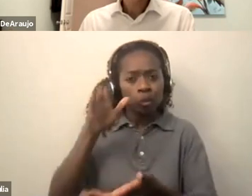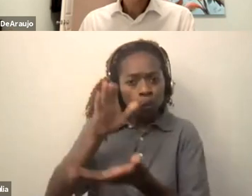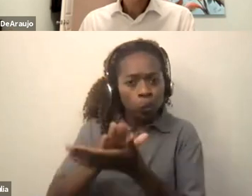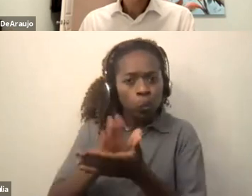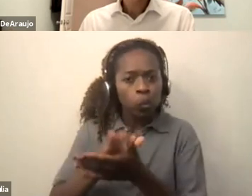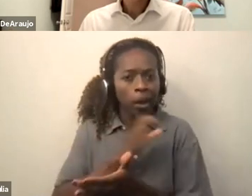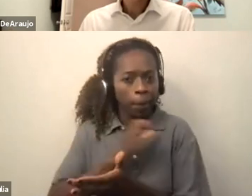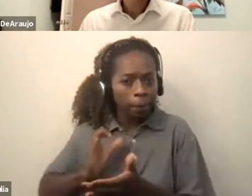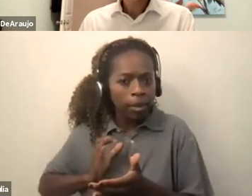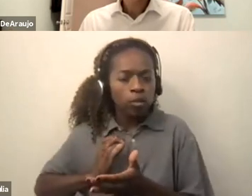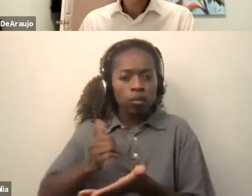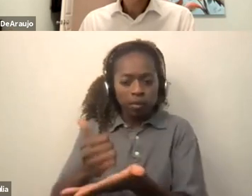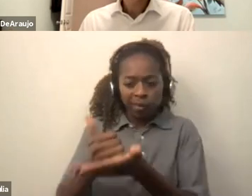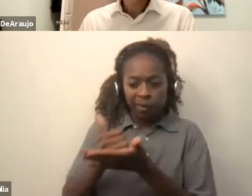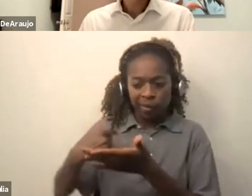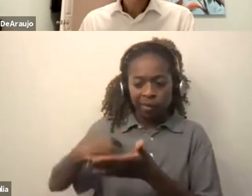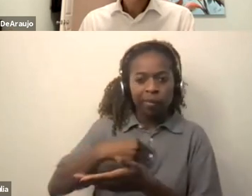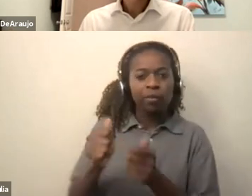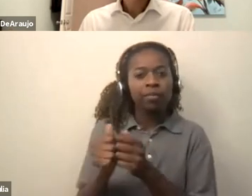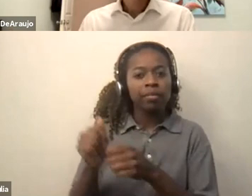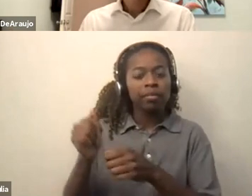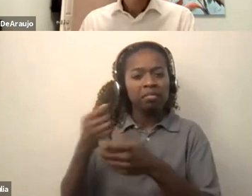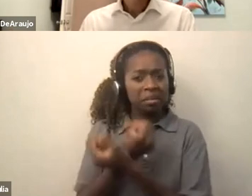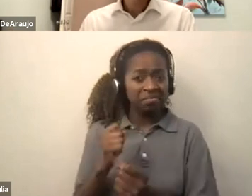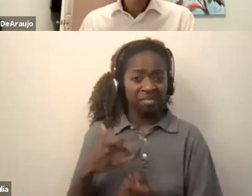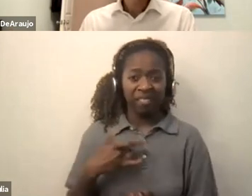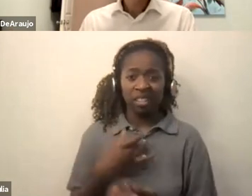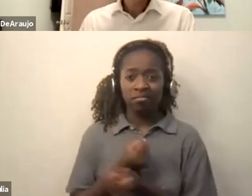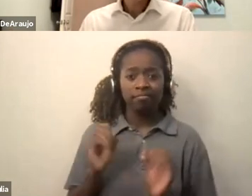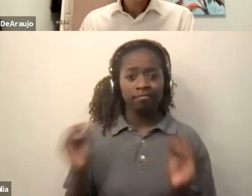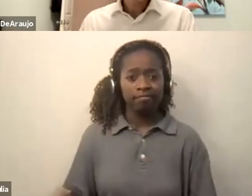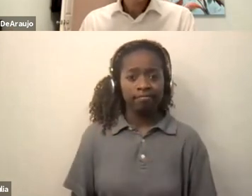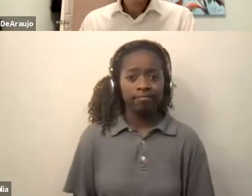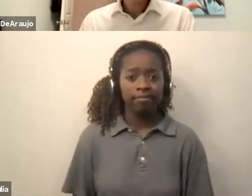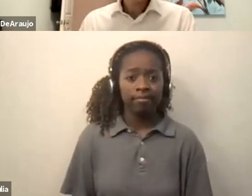to to help us with the safety and i don't feel safe at all